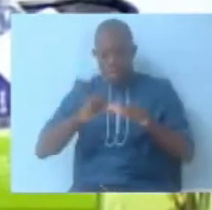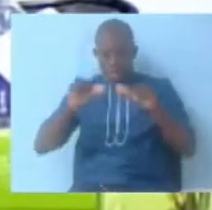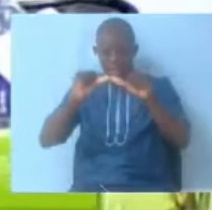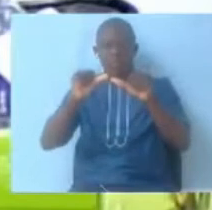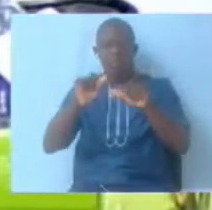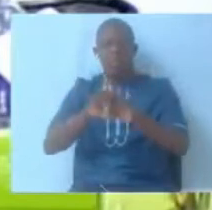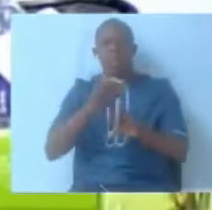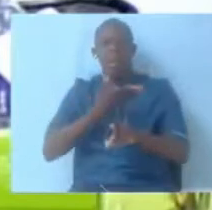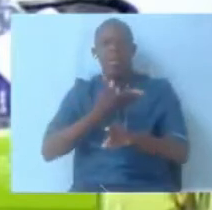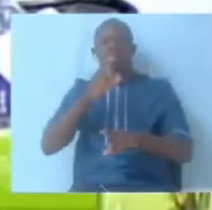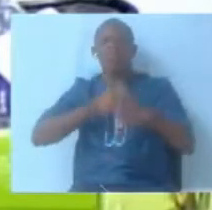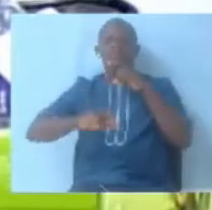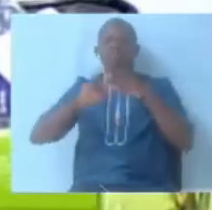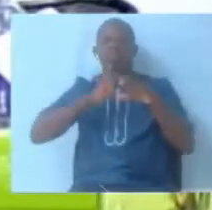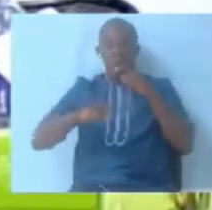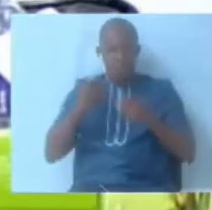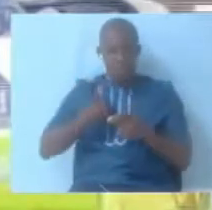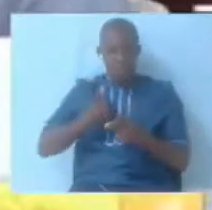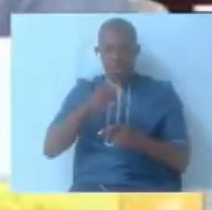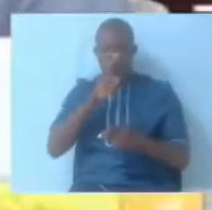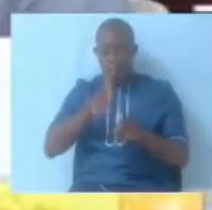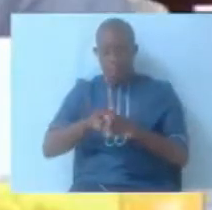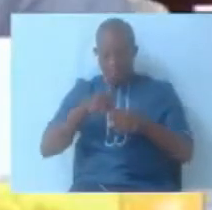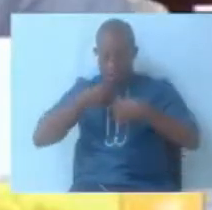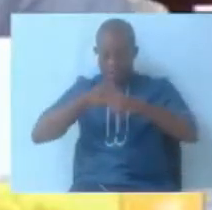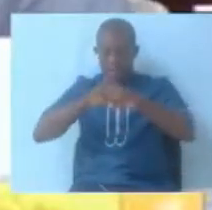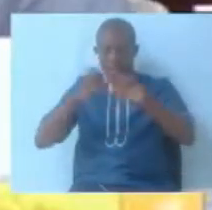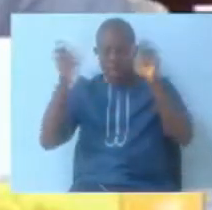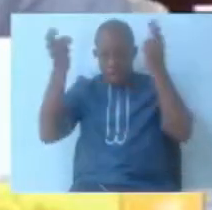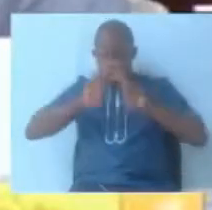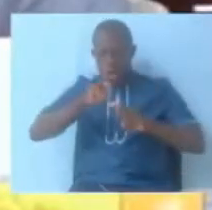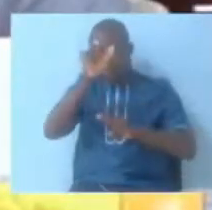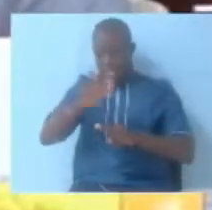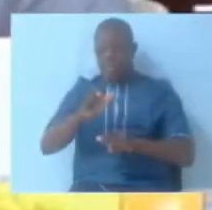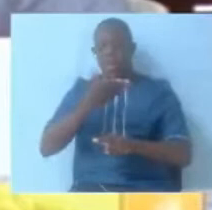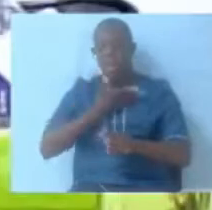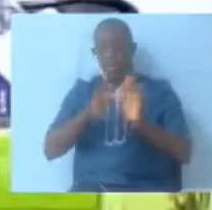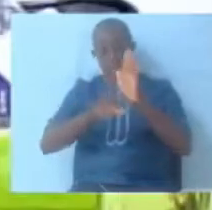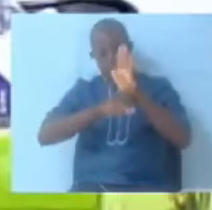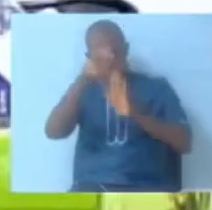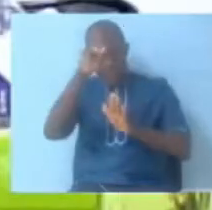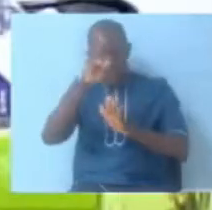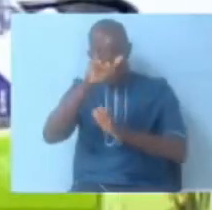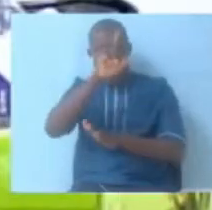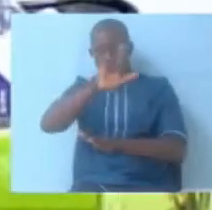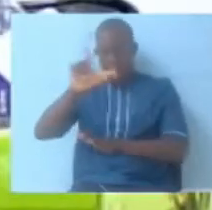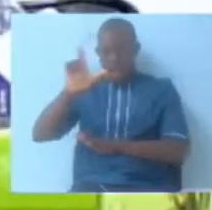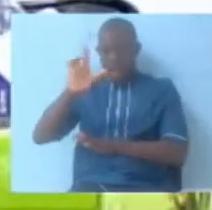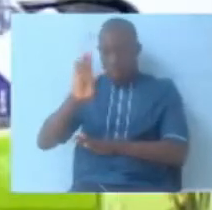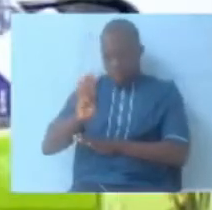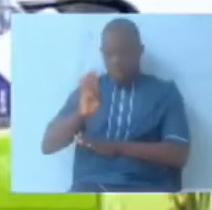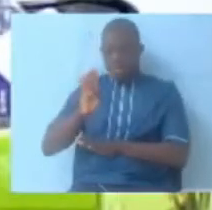their first degree, LLB. Ya tala din kira sabaletu o kitindir bunda folo folo wala mnyinti meni alonko ye karang ye